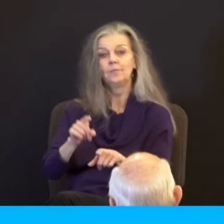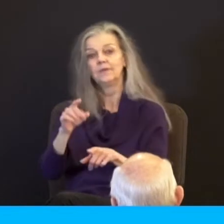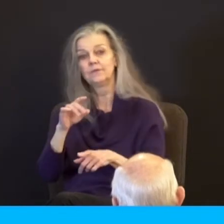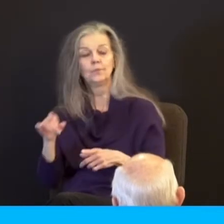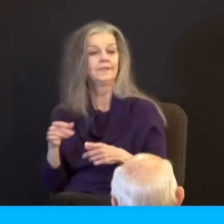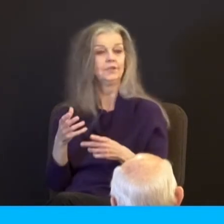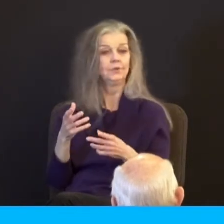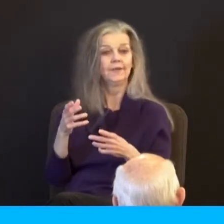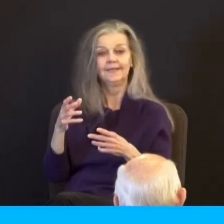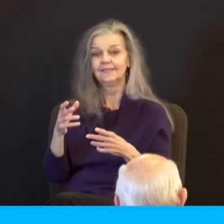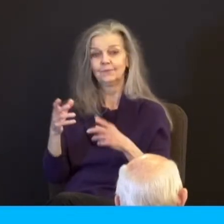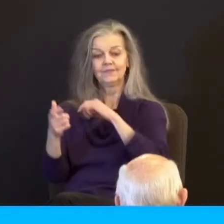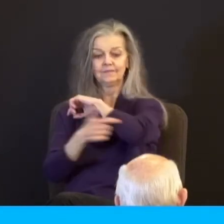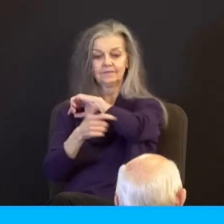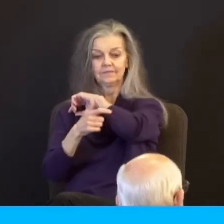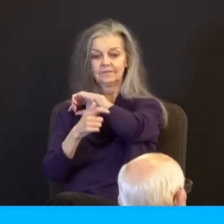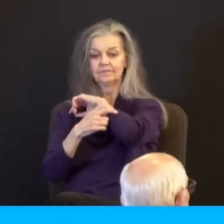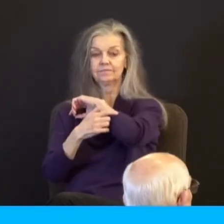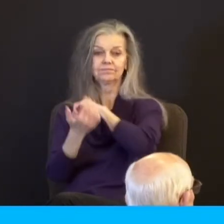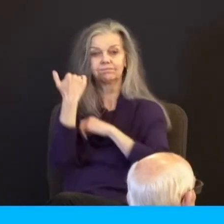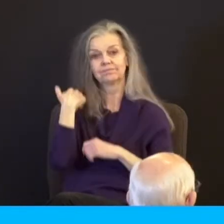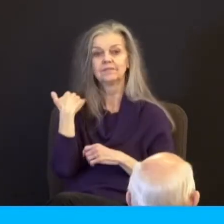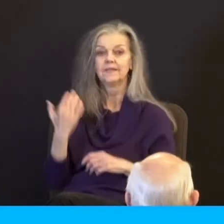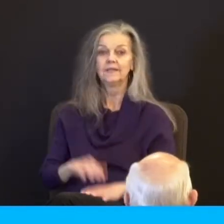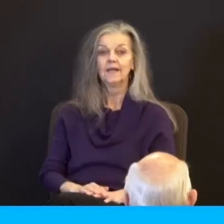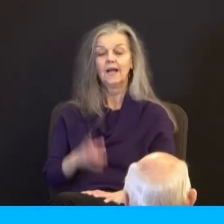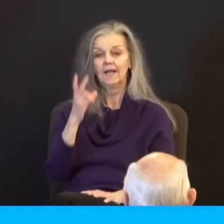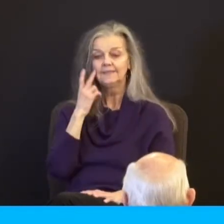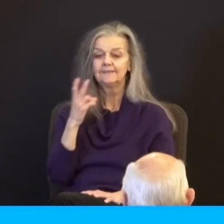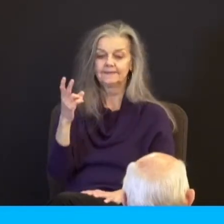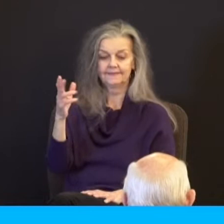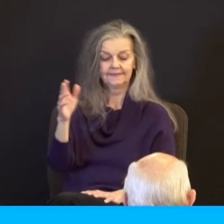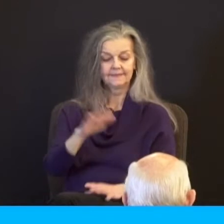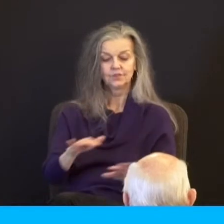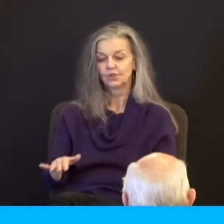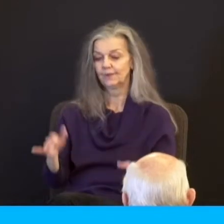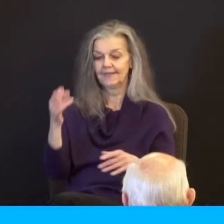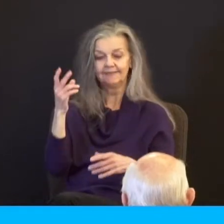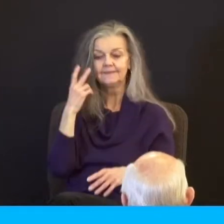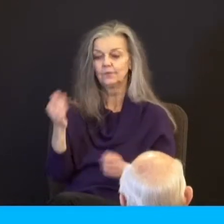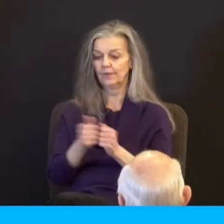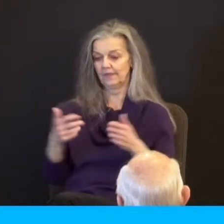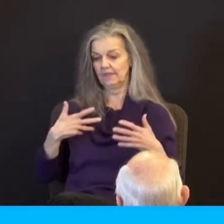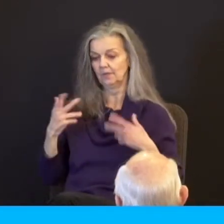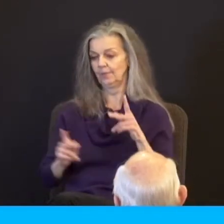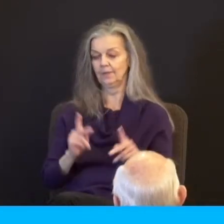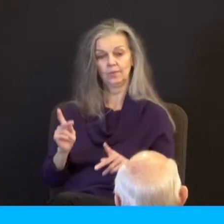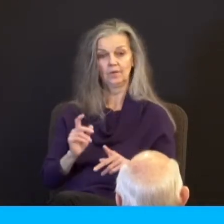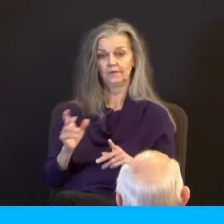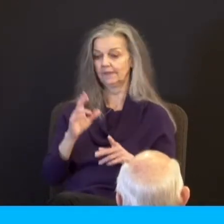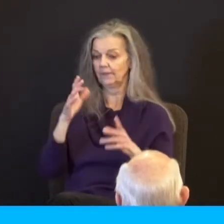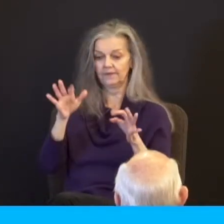or you take that bait. I see even with children. I see it with high school, with youth and others, decisions they make, kids who get wrapped